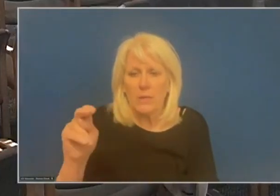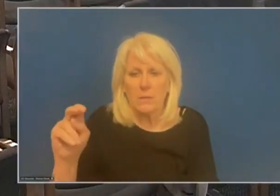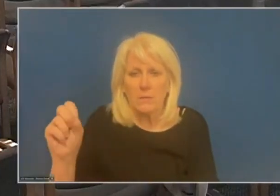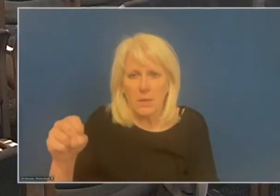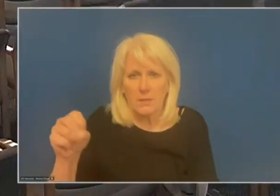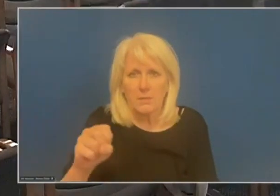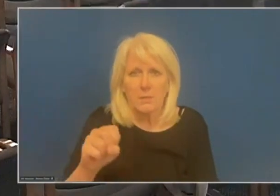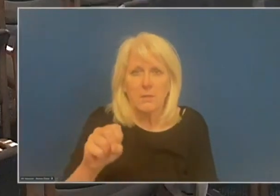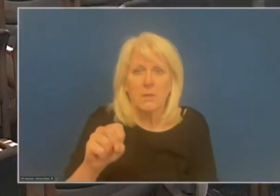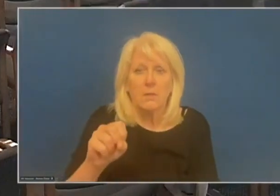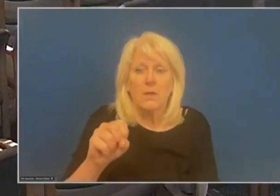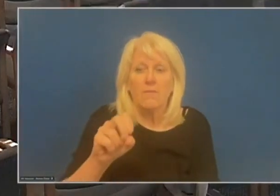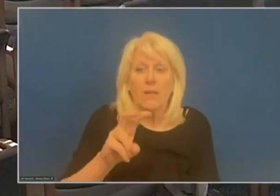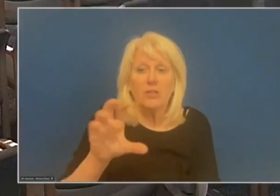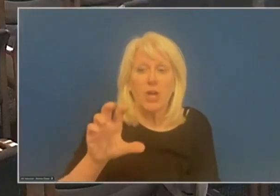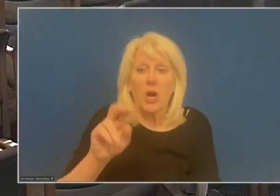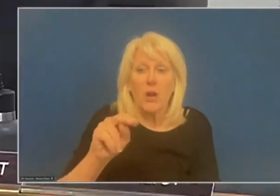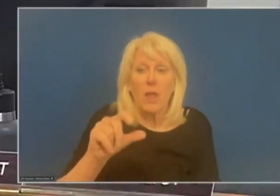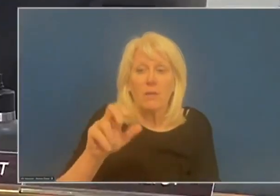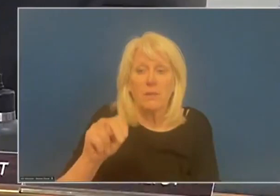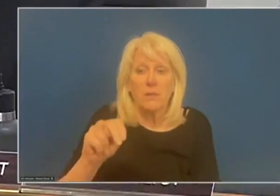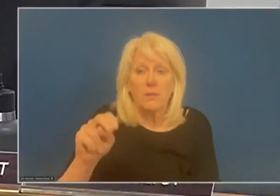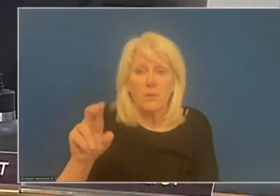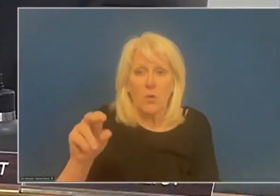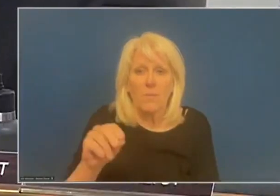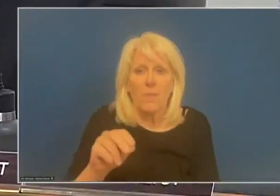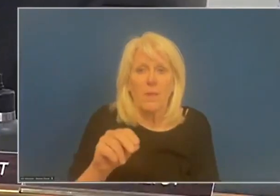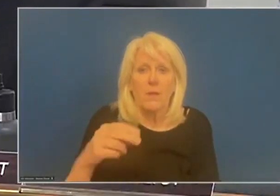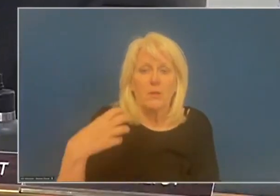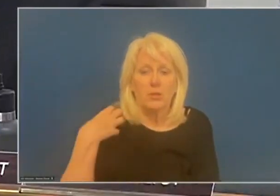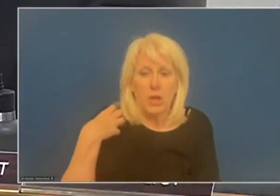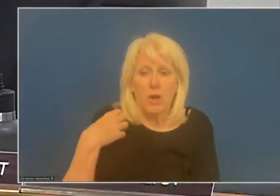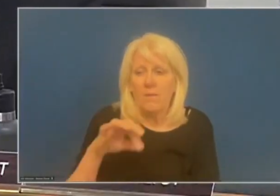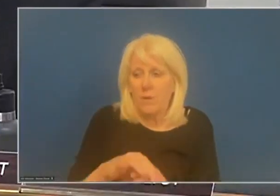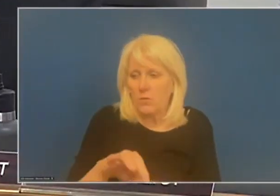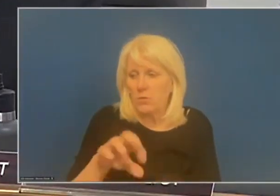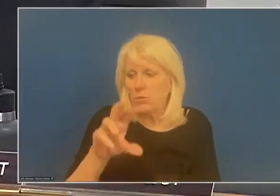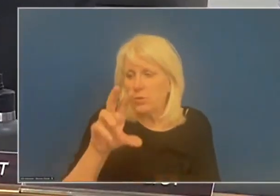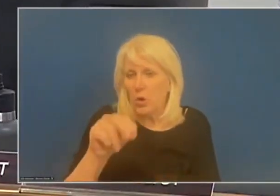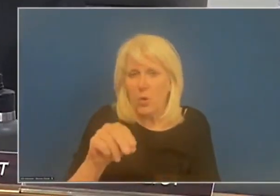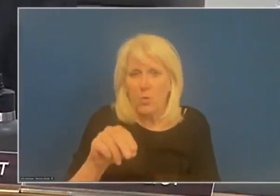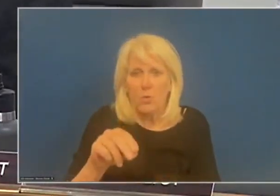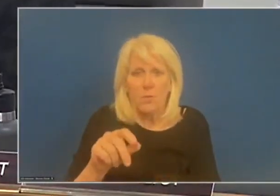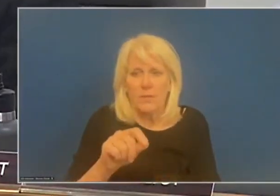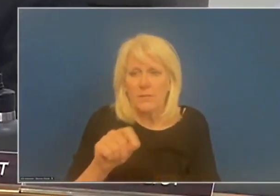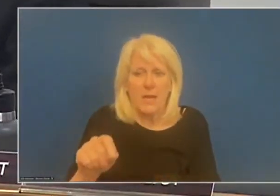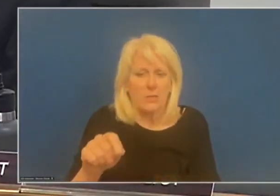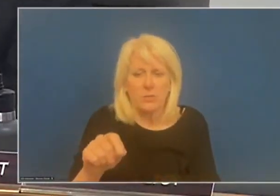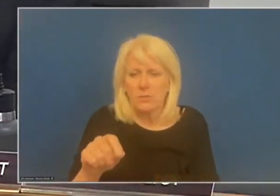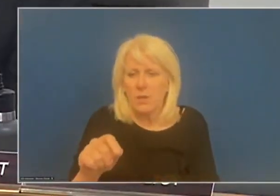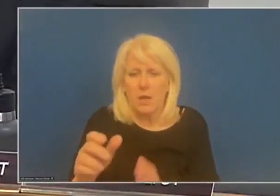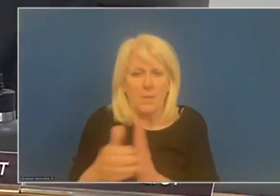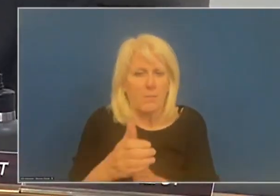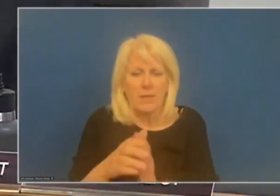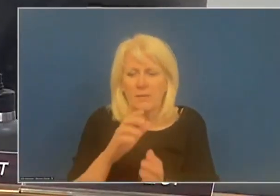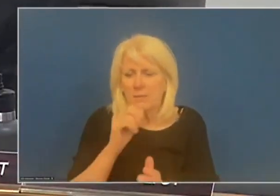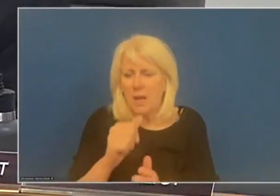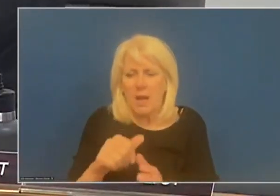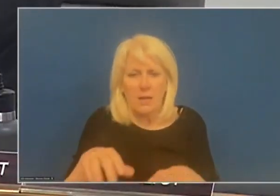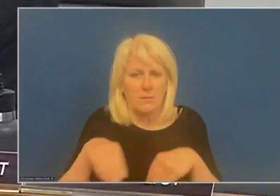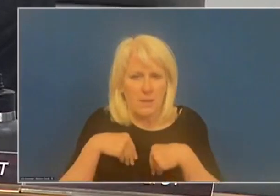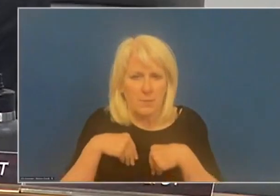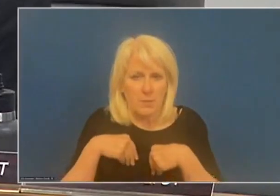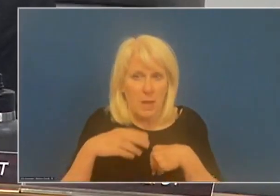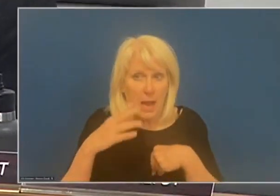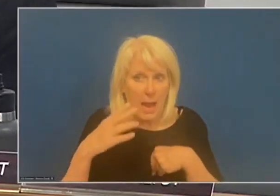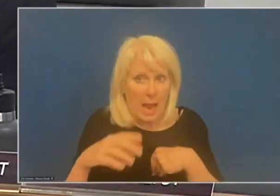No. Chair Nos. Chair Nos votes no. The Dash 4 is not adopted to House Bill 2002. Do we have any other